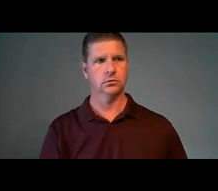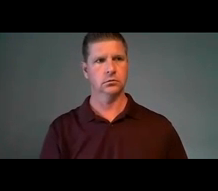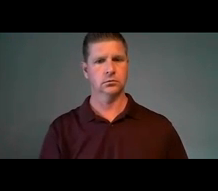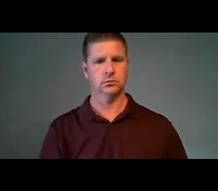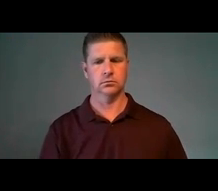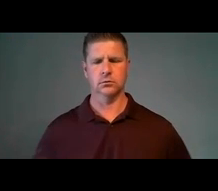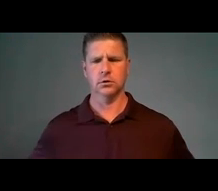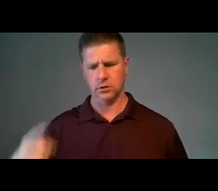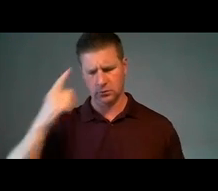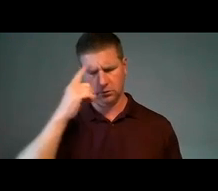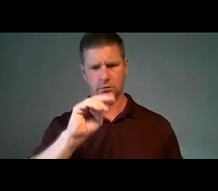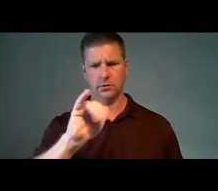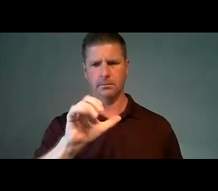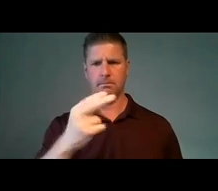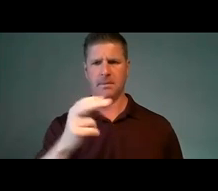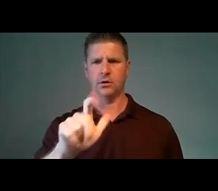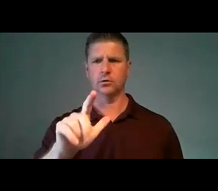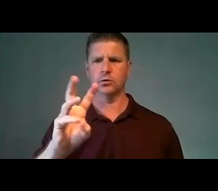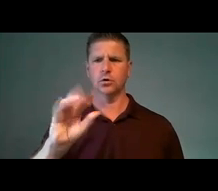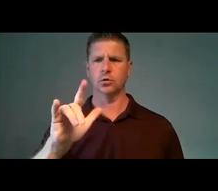I believe Michael Wilson is next.